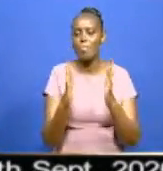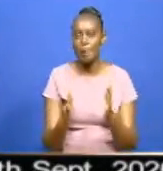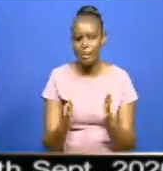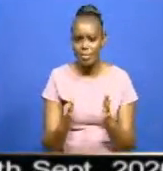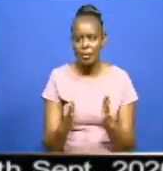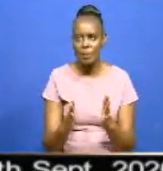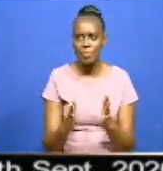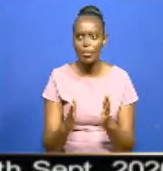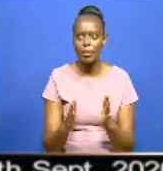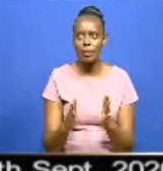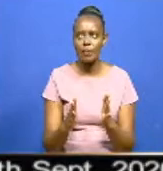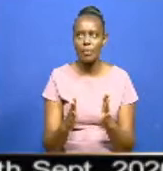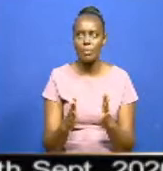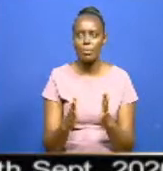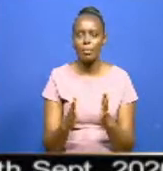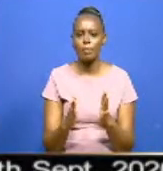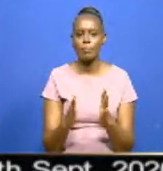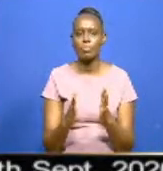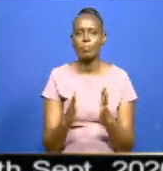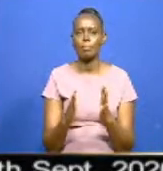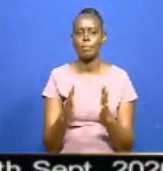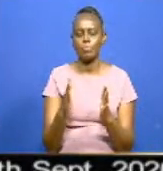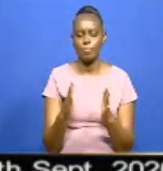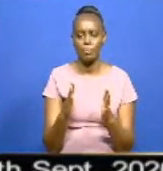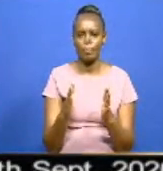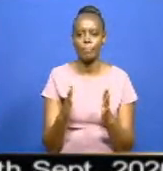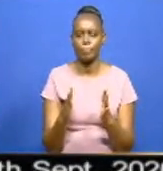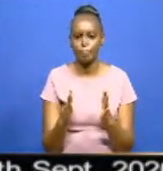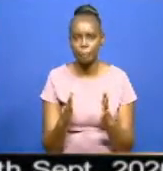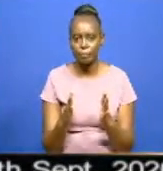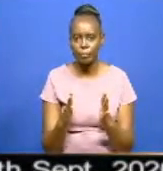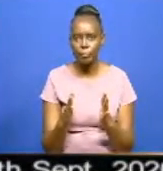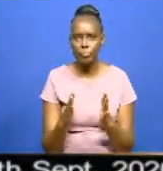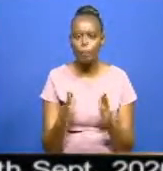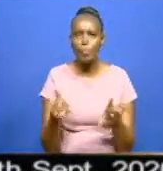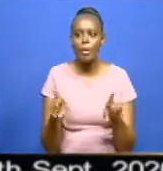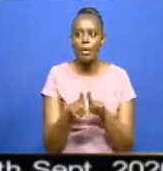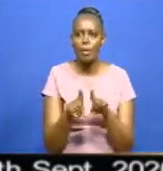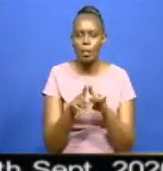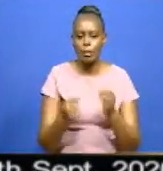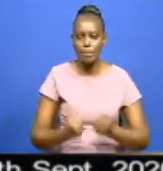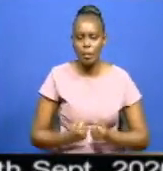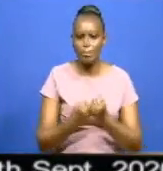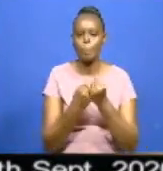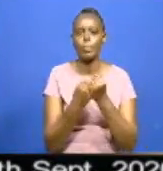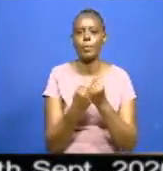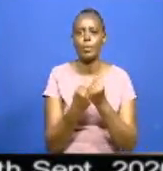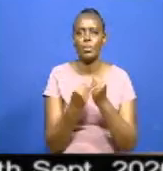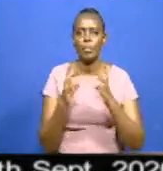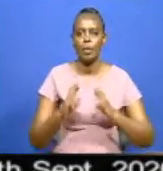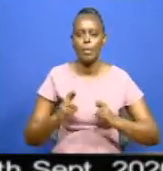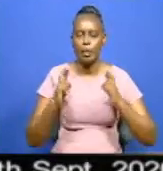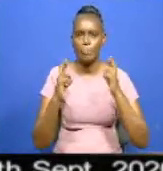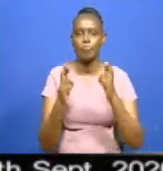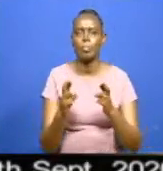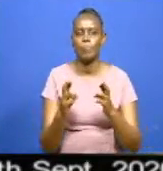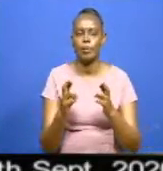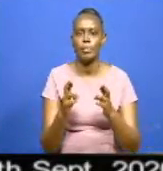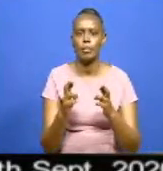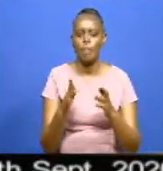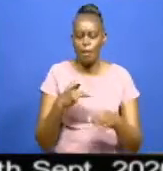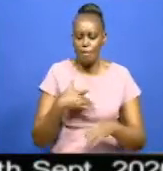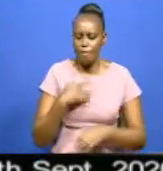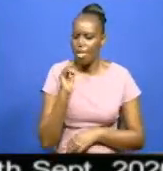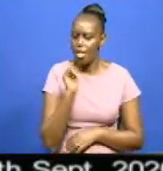indeed see that what they are saying is correct. And so, Mr. Speaker, as I support this report, I felt